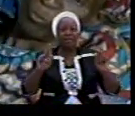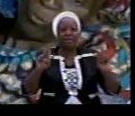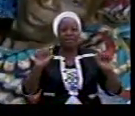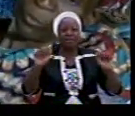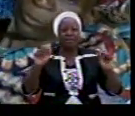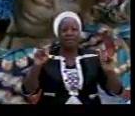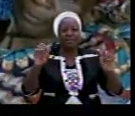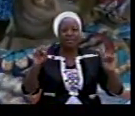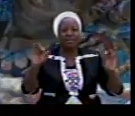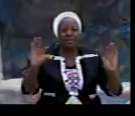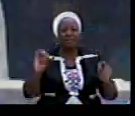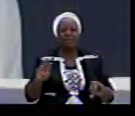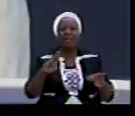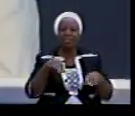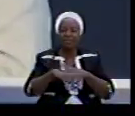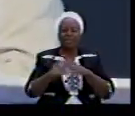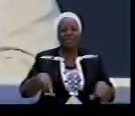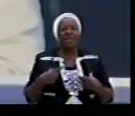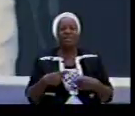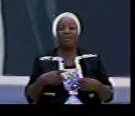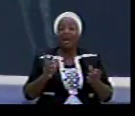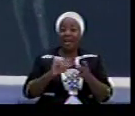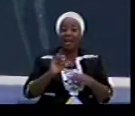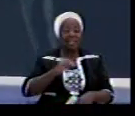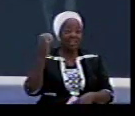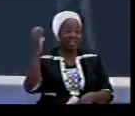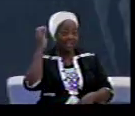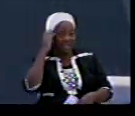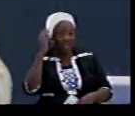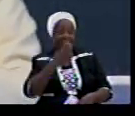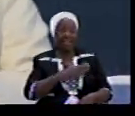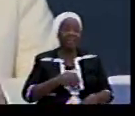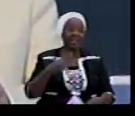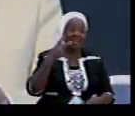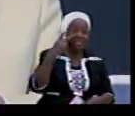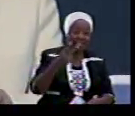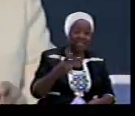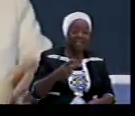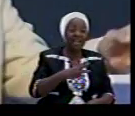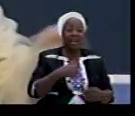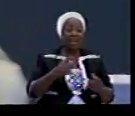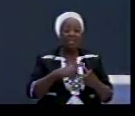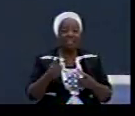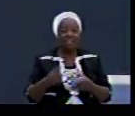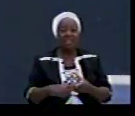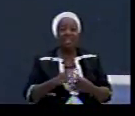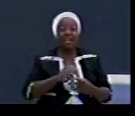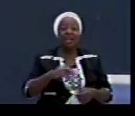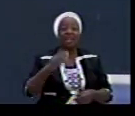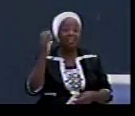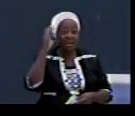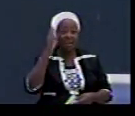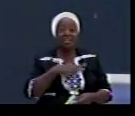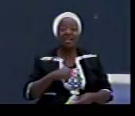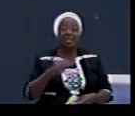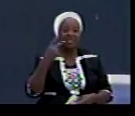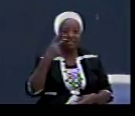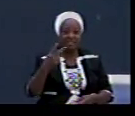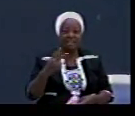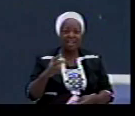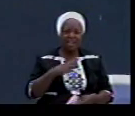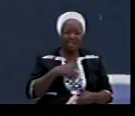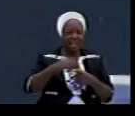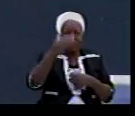I see. I've heard, I will see. I've known about it, I will see.